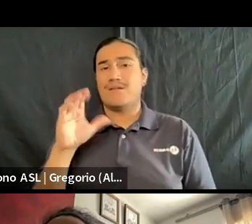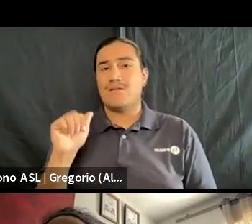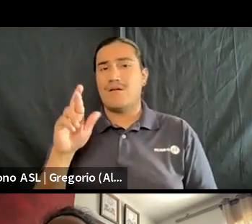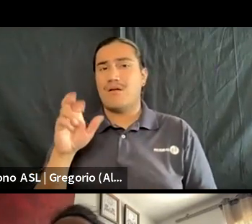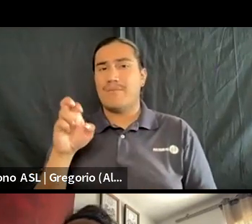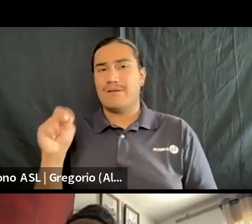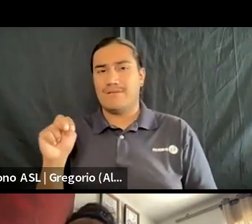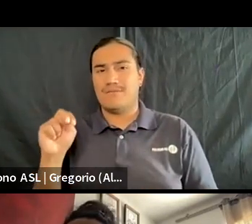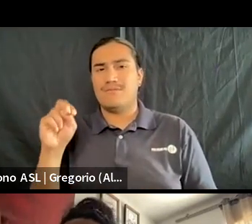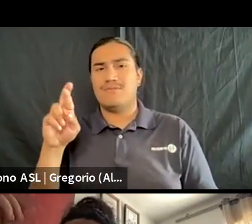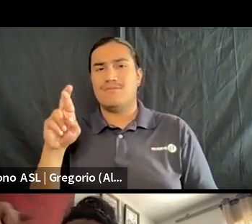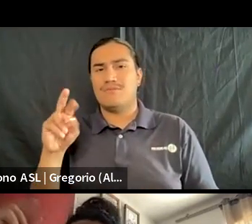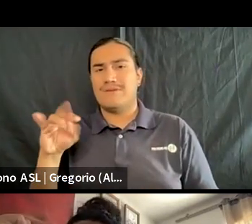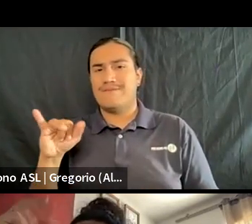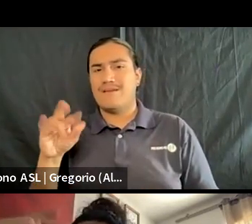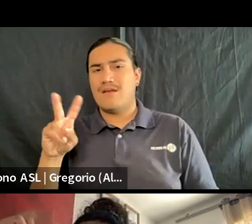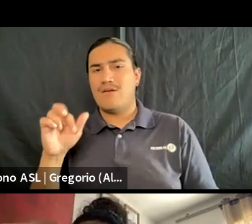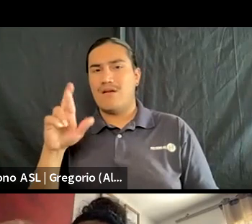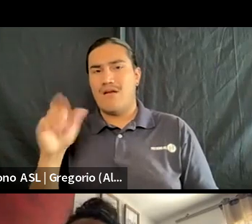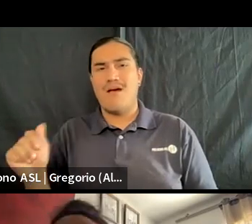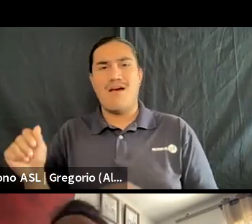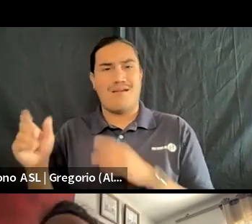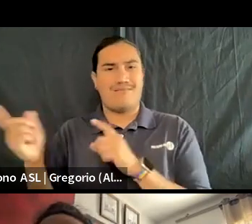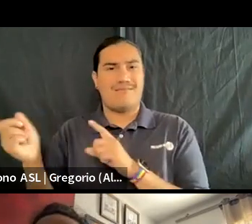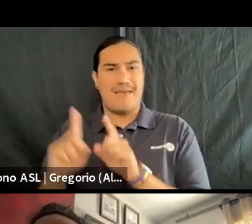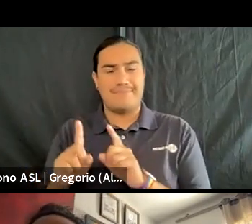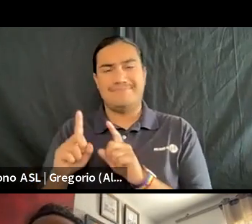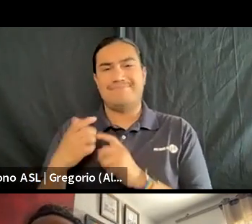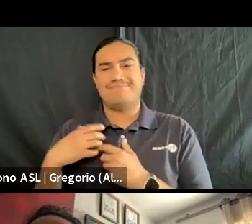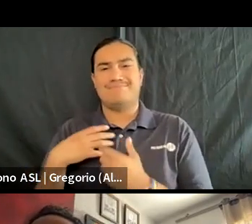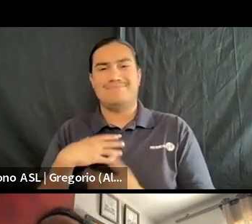wife came out of there. And, you know, she's written La Gringa